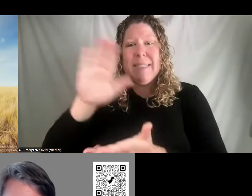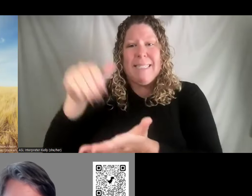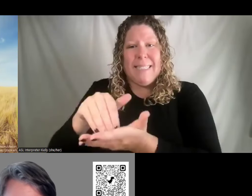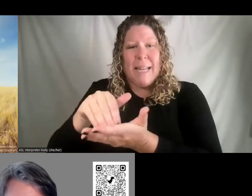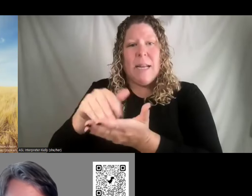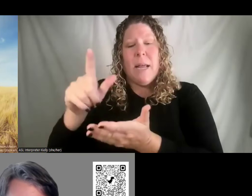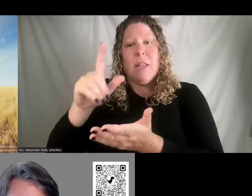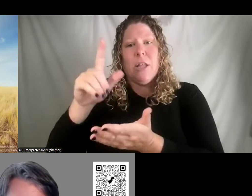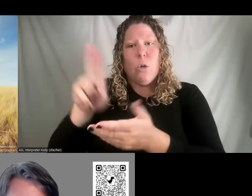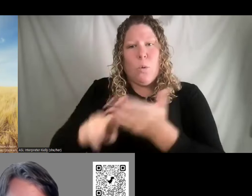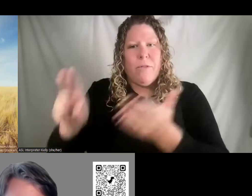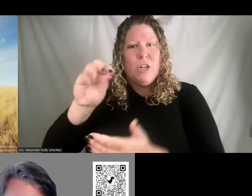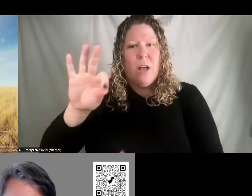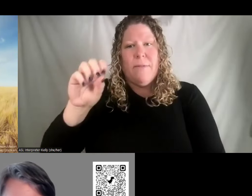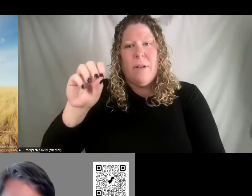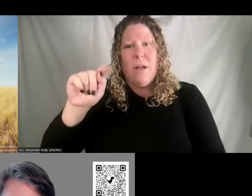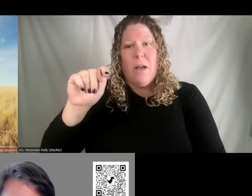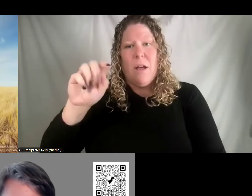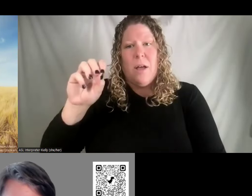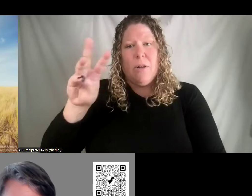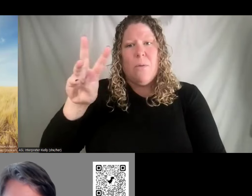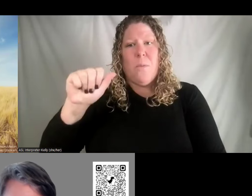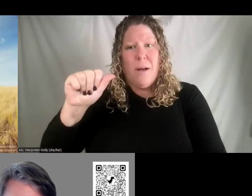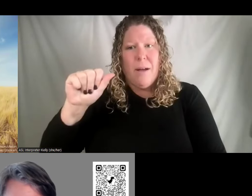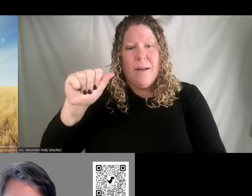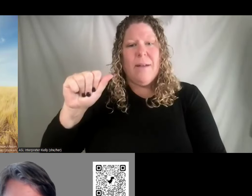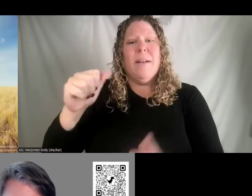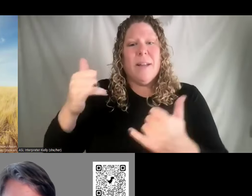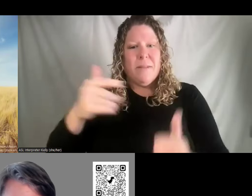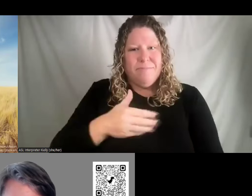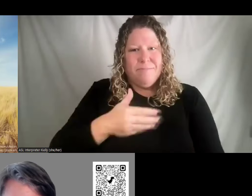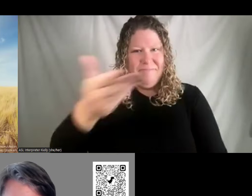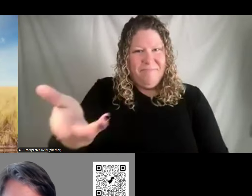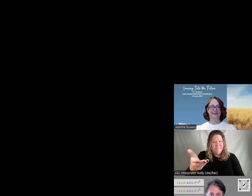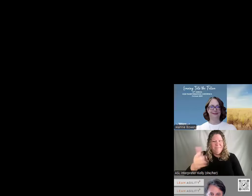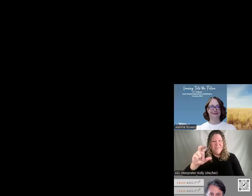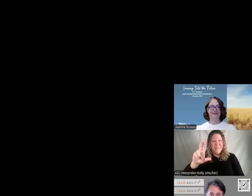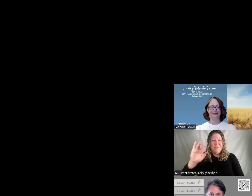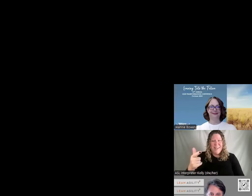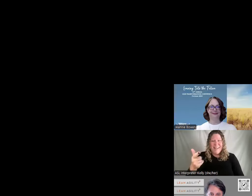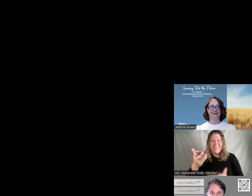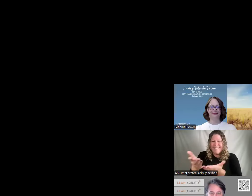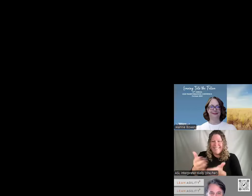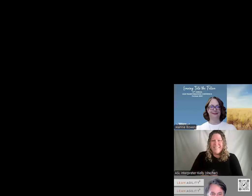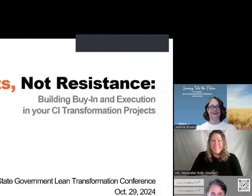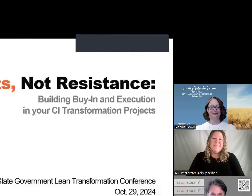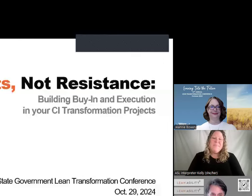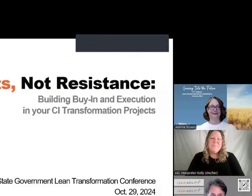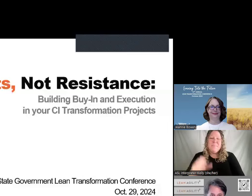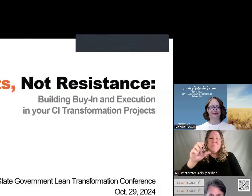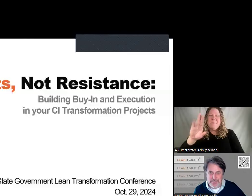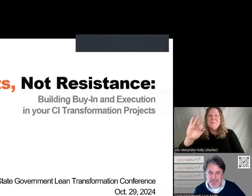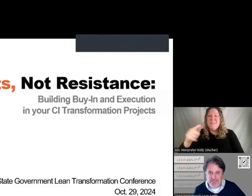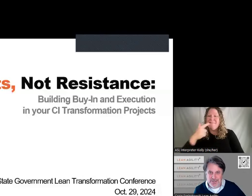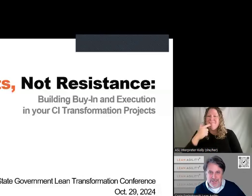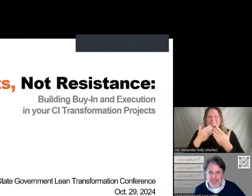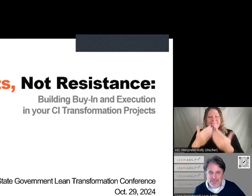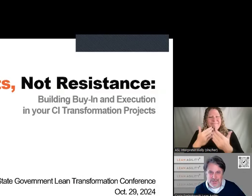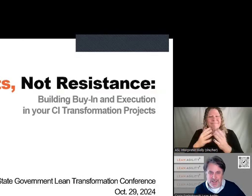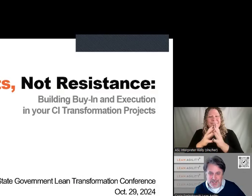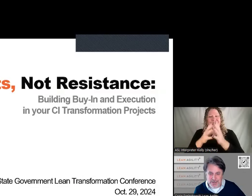Ottawa. So without further ado, I'll pass the mic to Craig. Great. Thank you very much. I